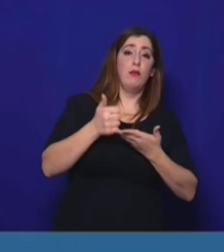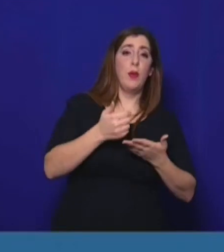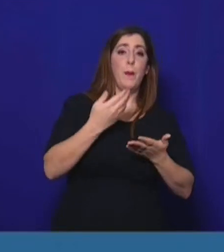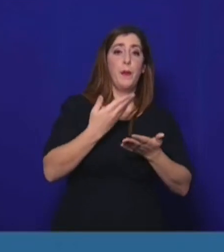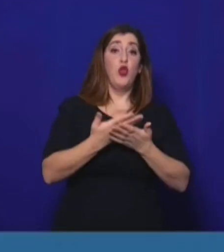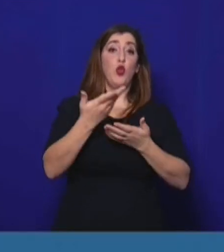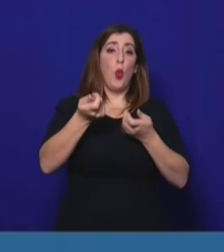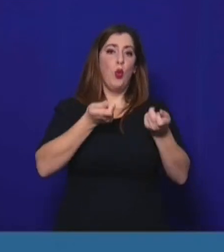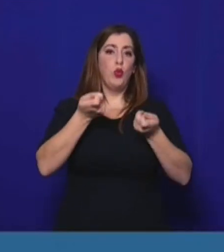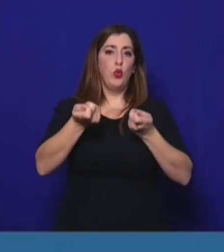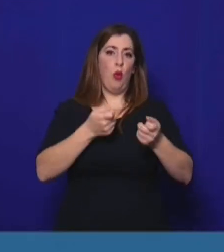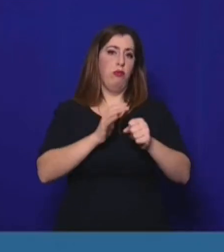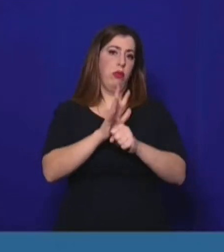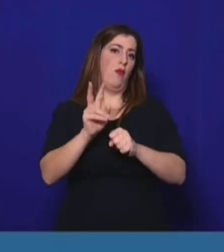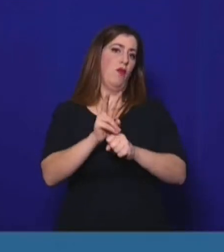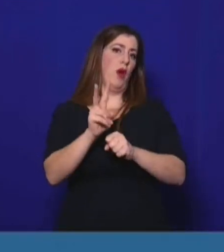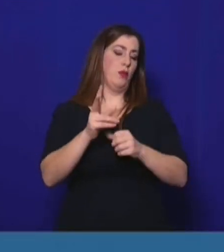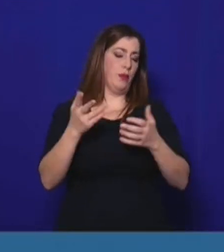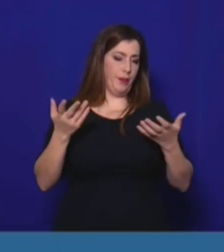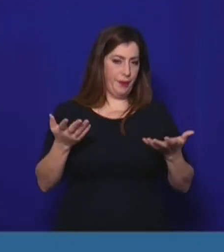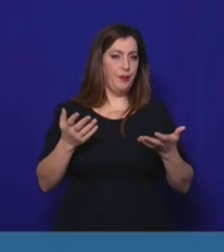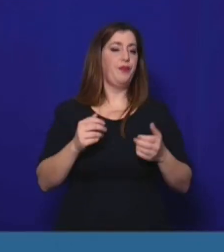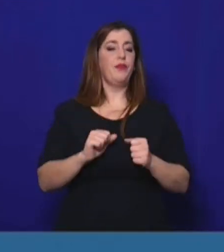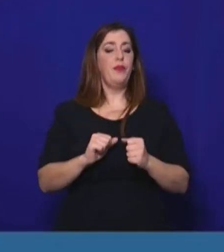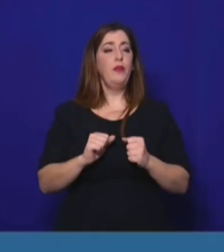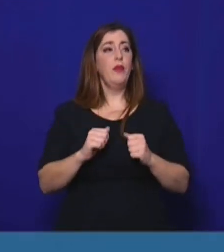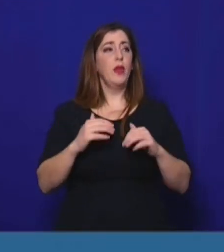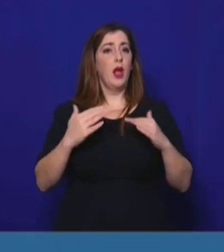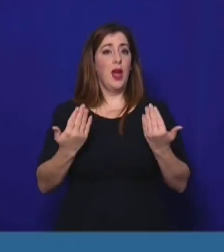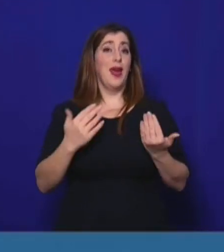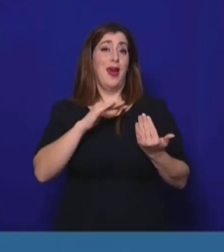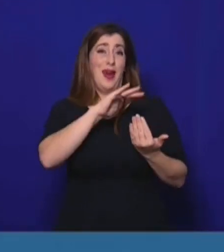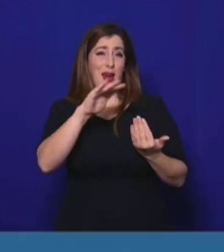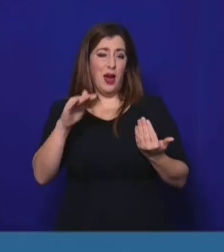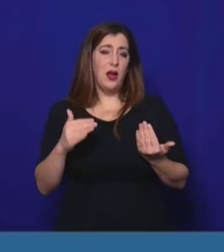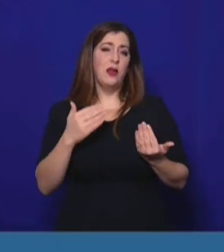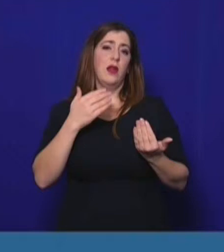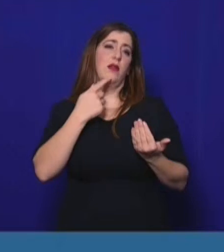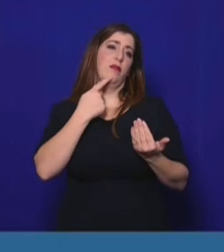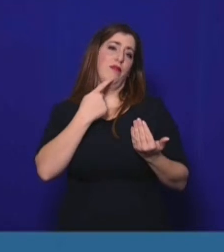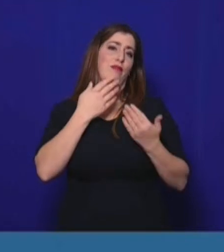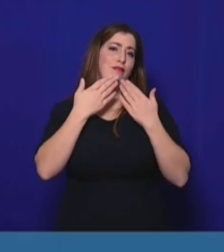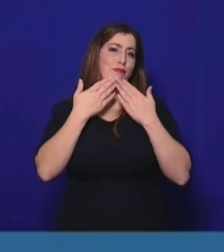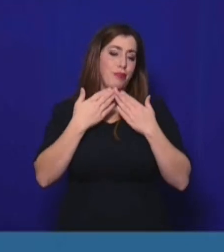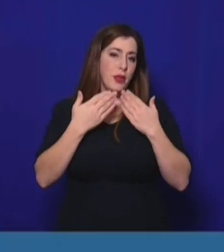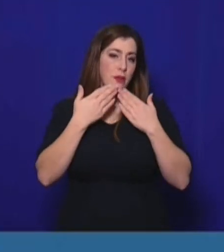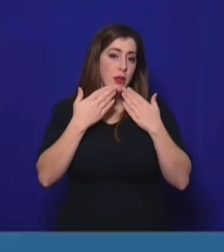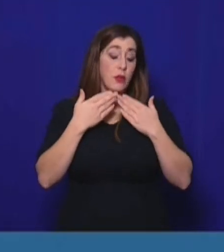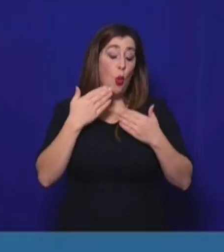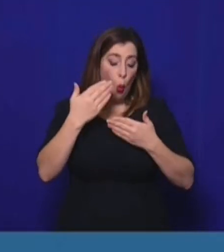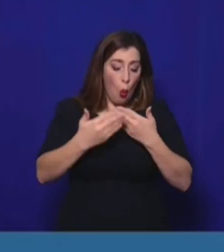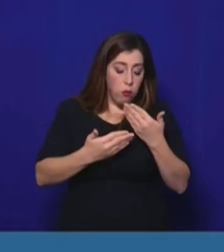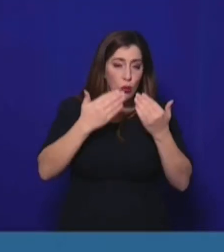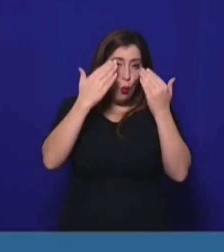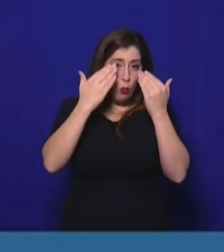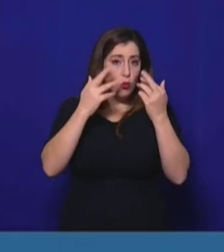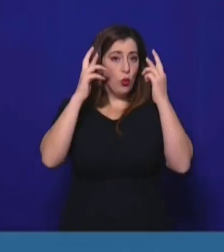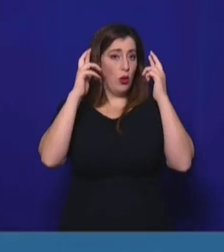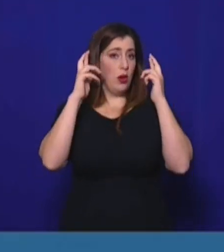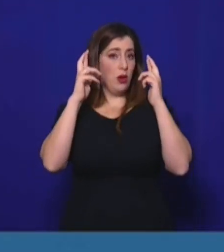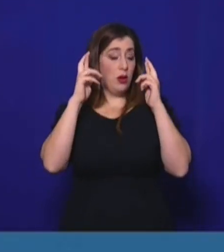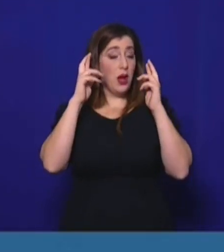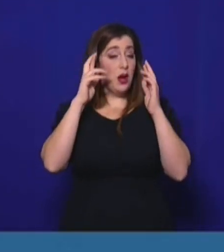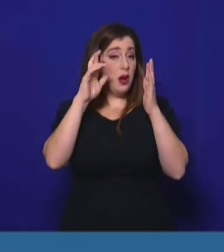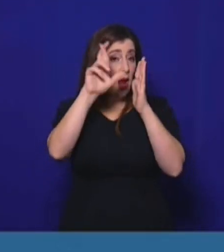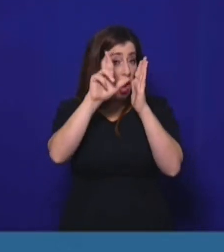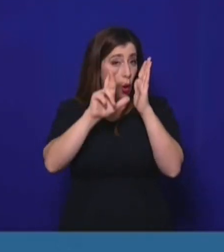din il-pandemija. Allura minn hawnhekk aħna wkoll nappellaw li nibqgħu għaddejjem dawn il-mezzi ta' mitigazzjoni ħalli propju